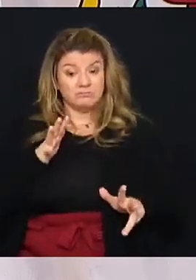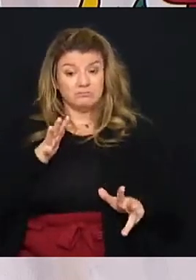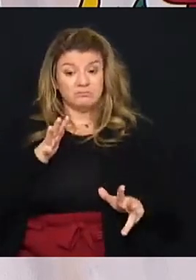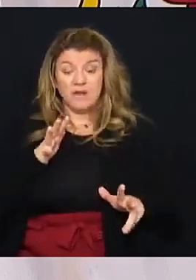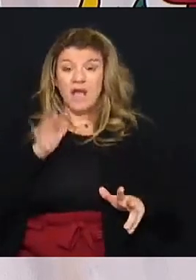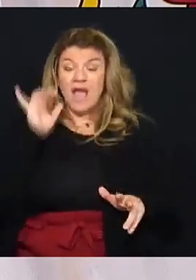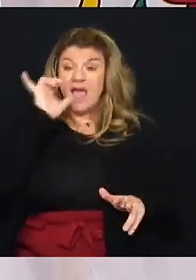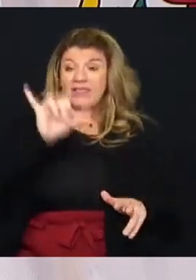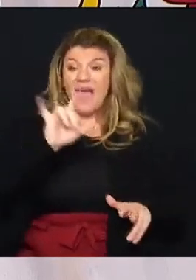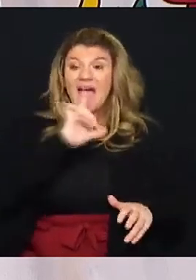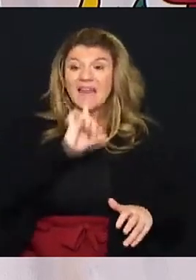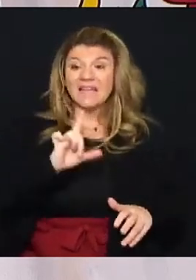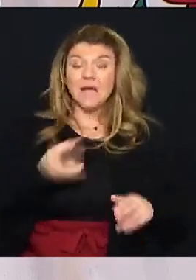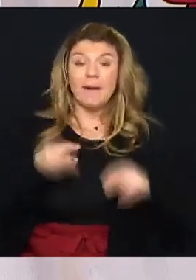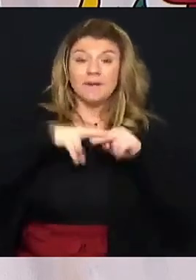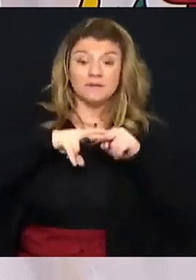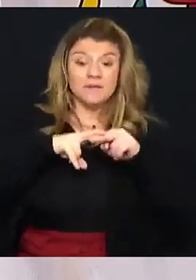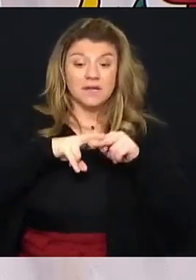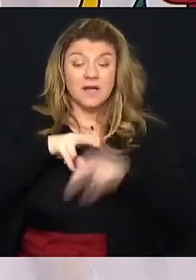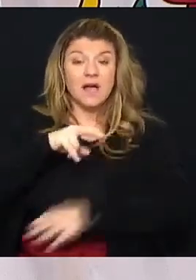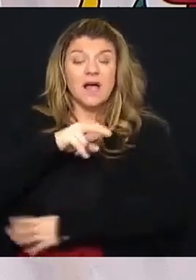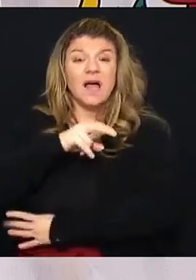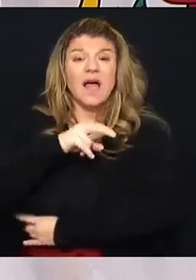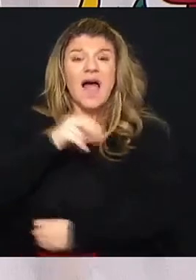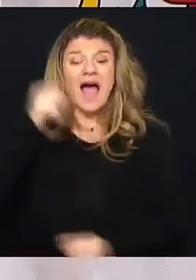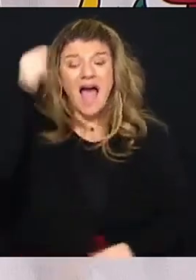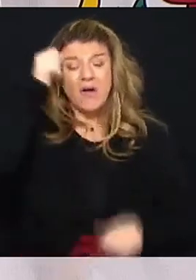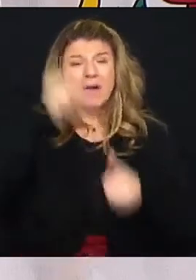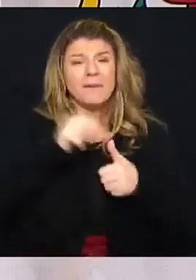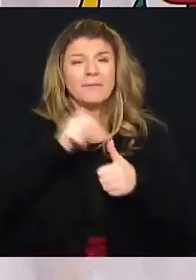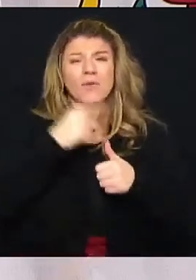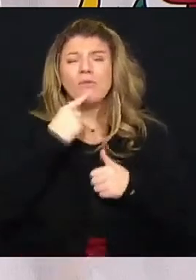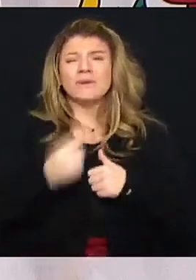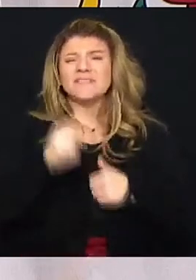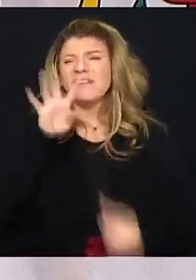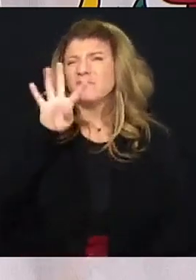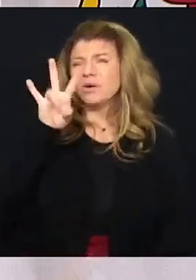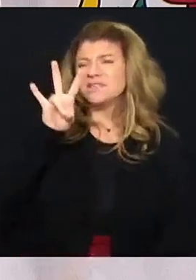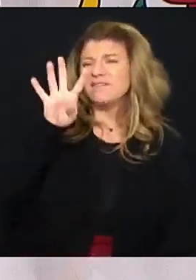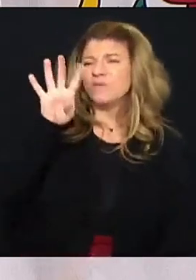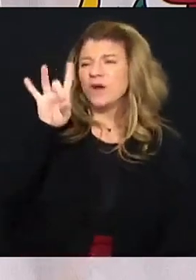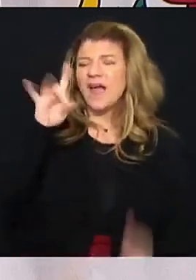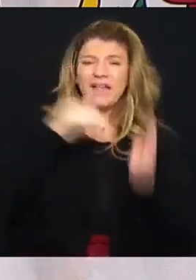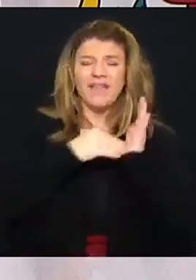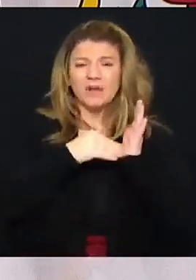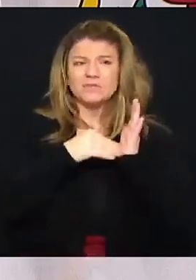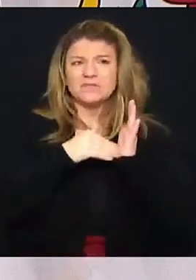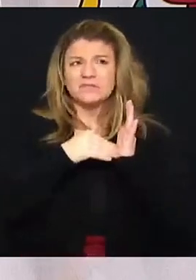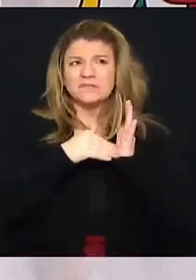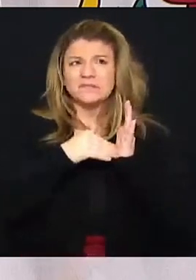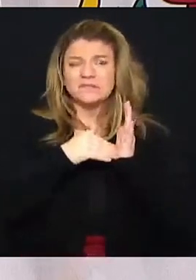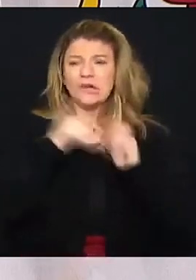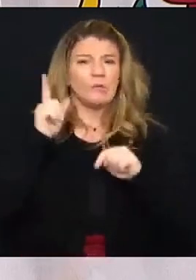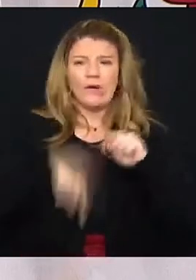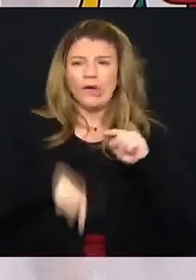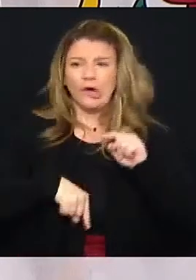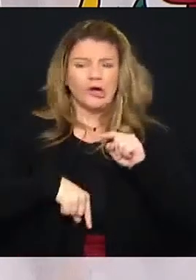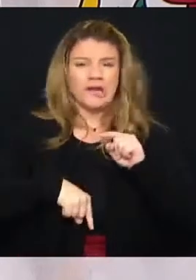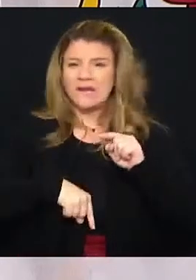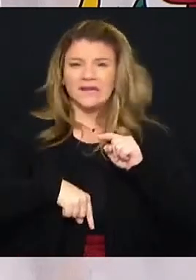up way, you know, I remember when we were sitting at 47 or 48,000, we hardly couldn't get off